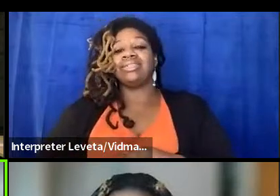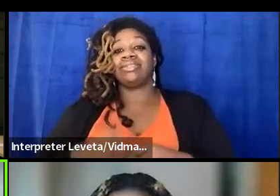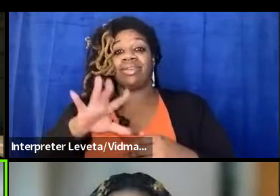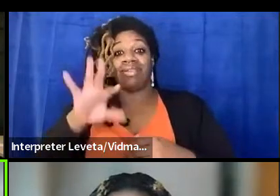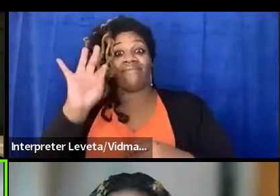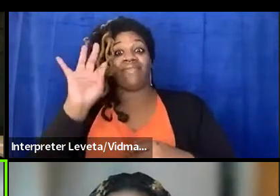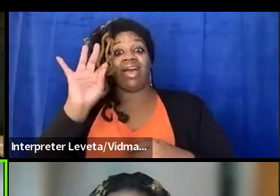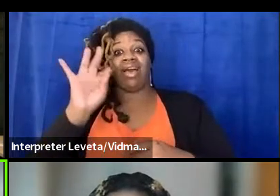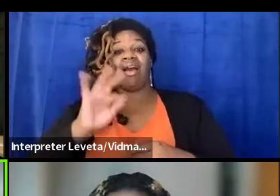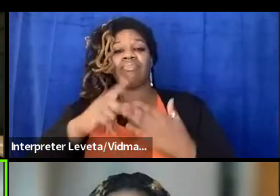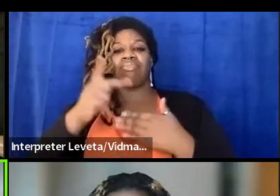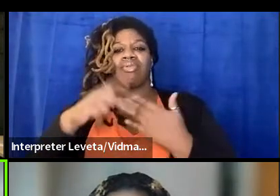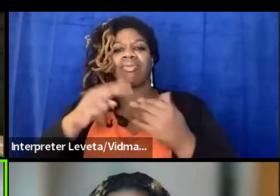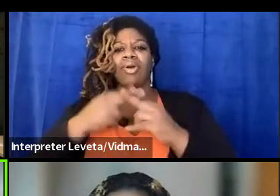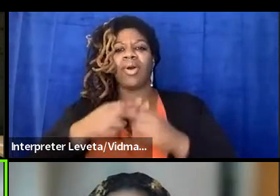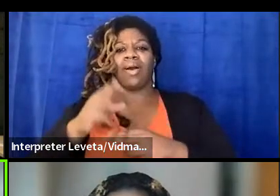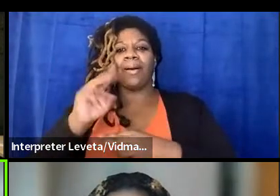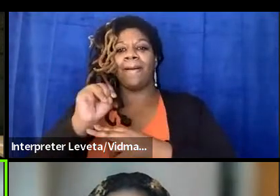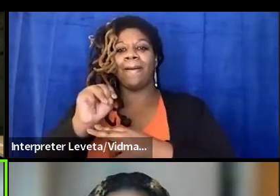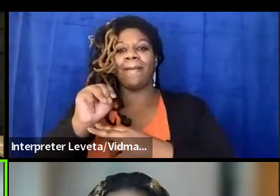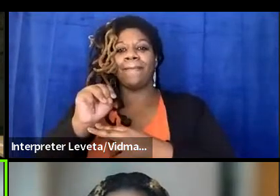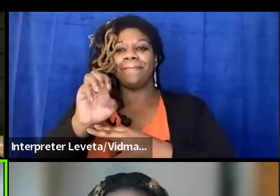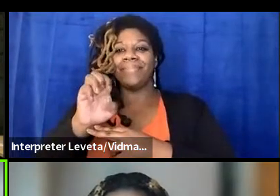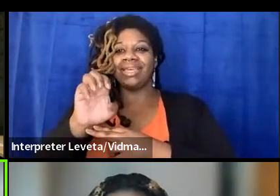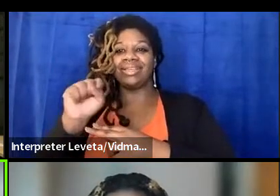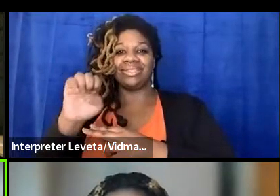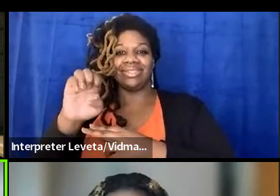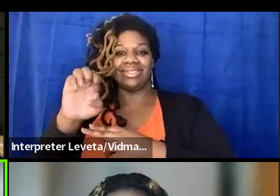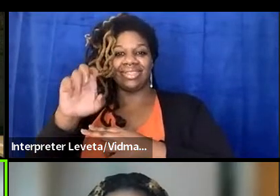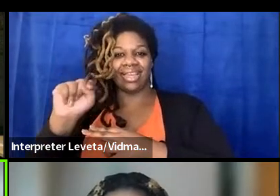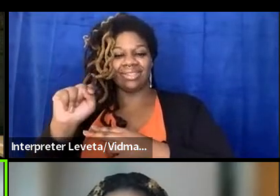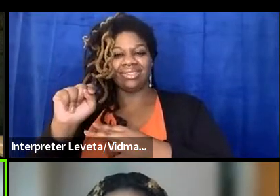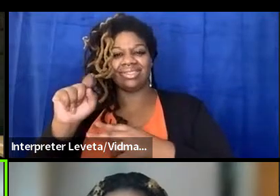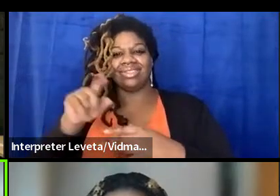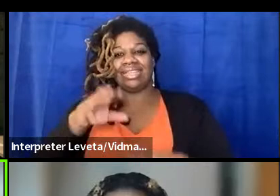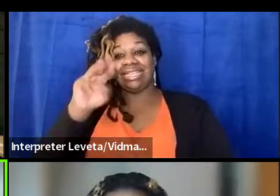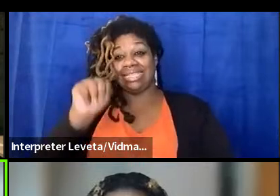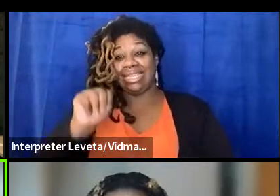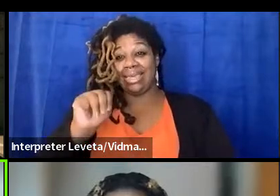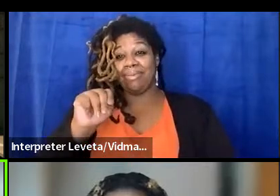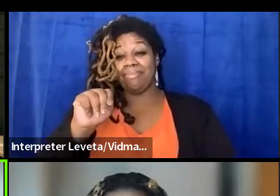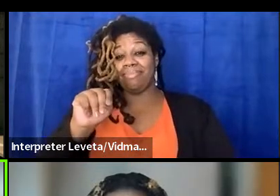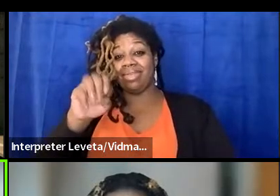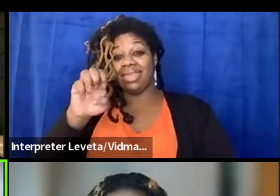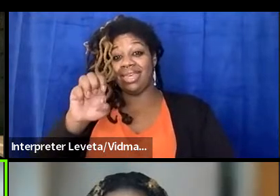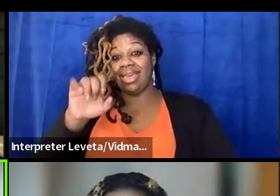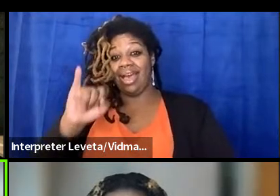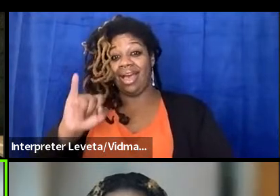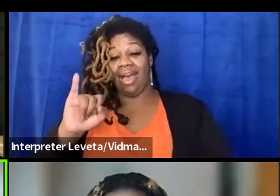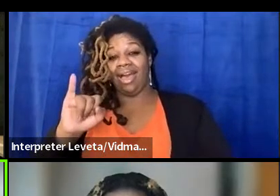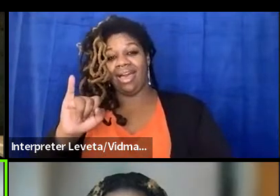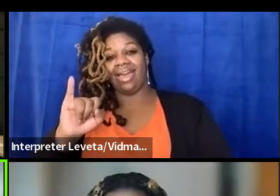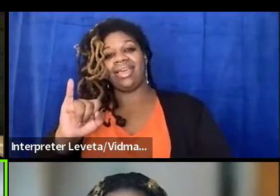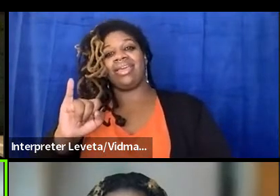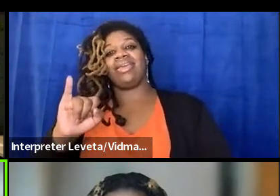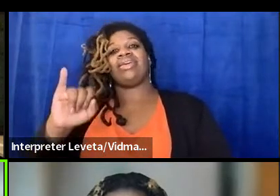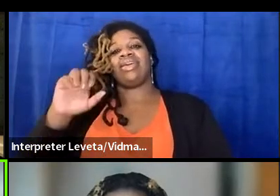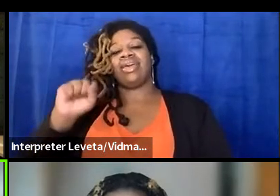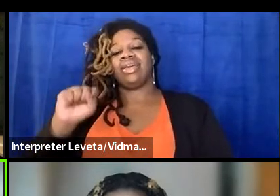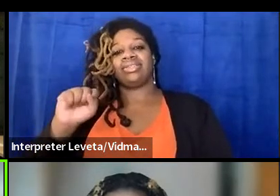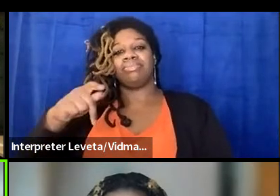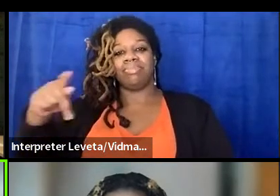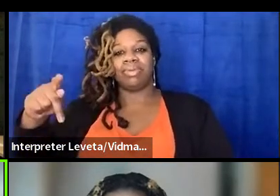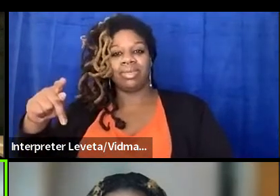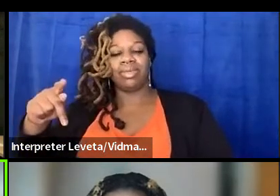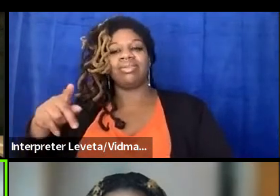the MEISP program, which is, I'm not going to do the whole acronym, but it's MEISPP. And it's a program run out of the Department